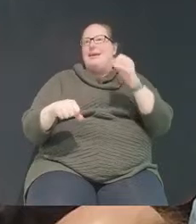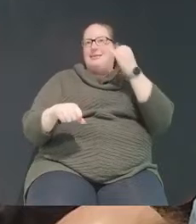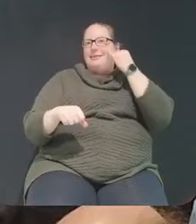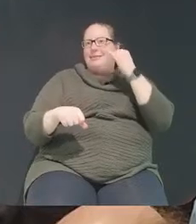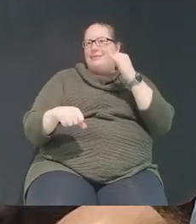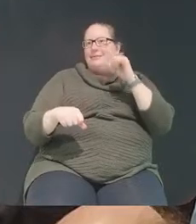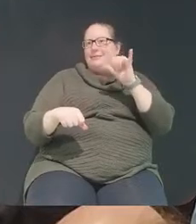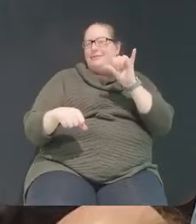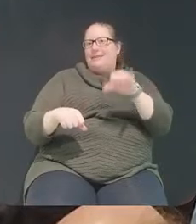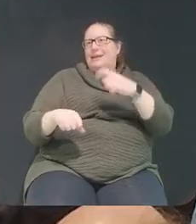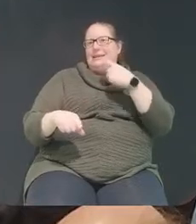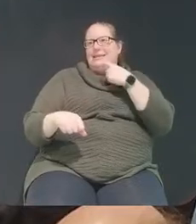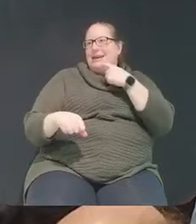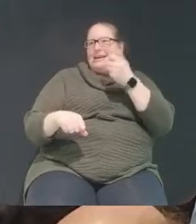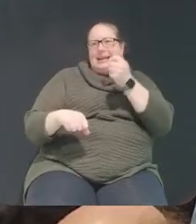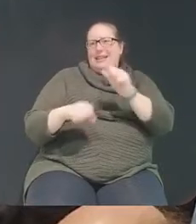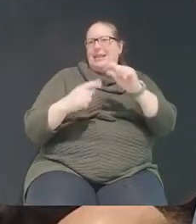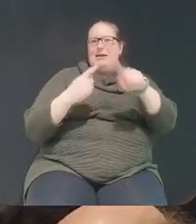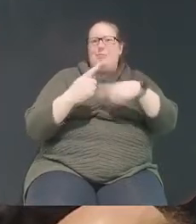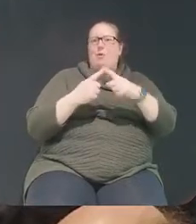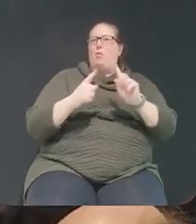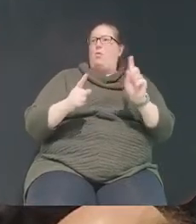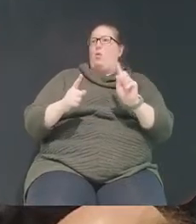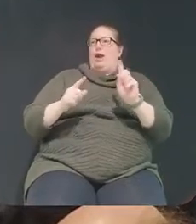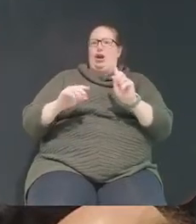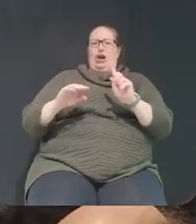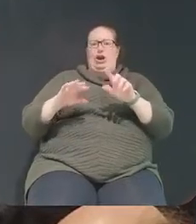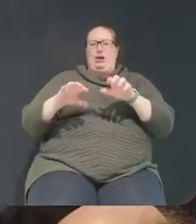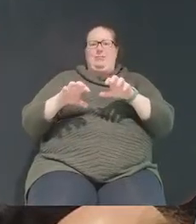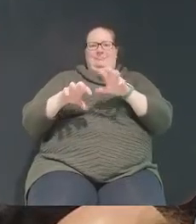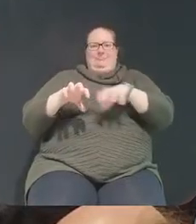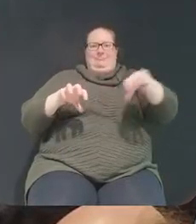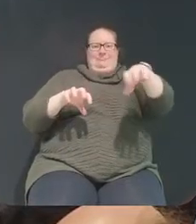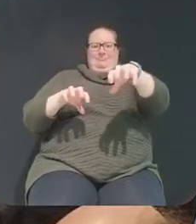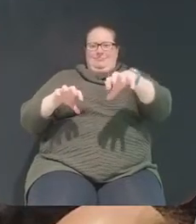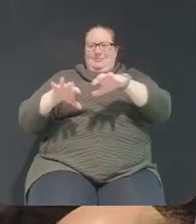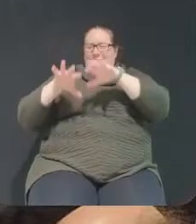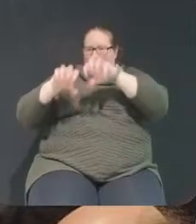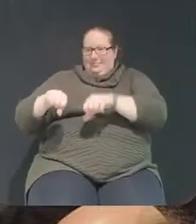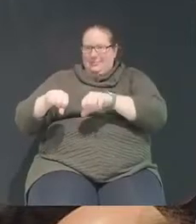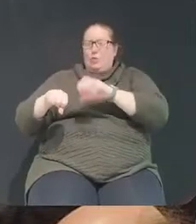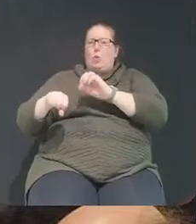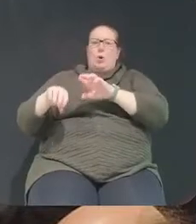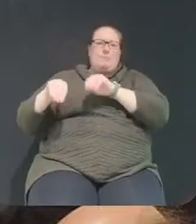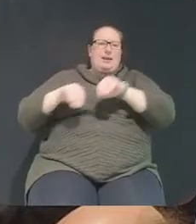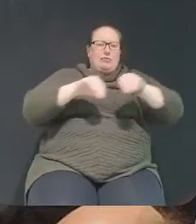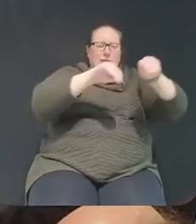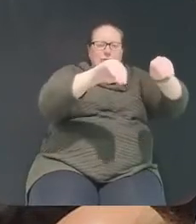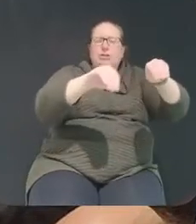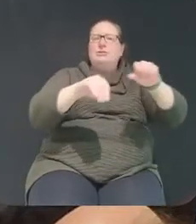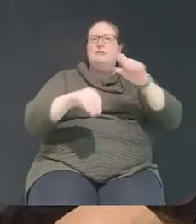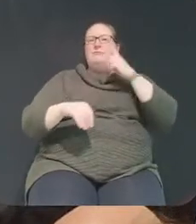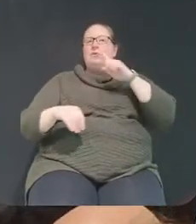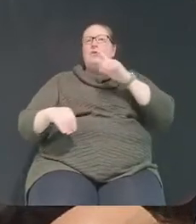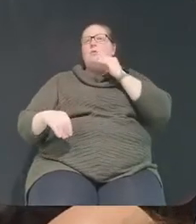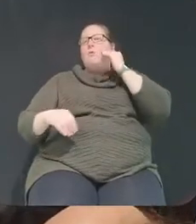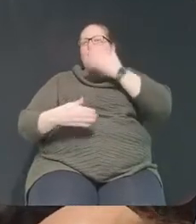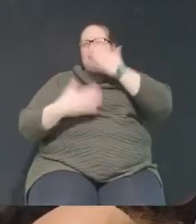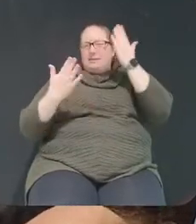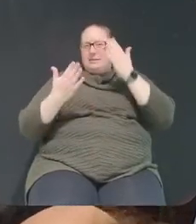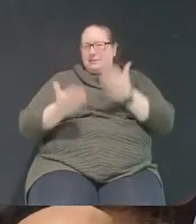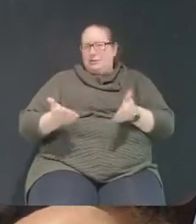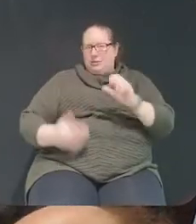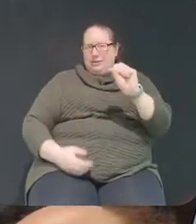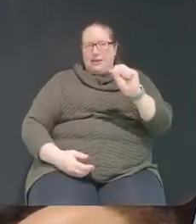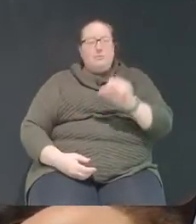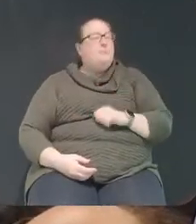about the geographic spread and the migration of the homeless community in Seattle. Thanks very much. Yeah, thanks for that